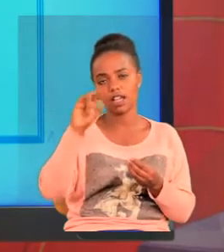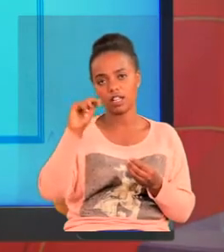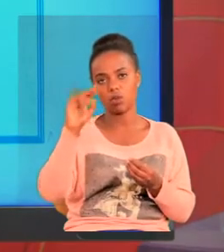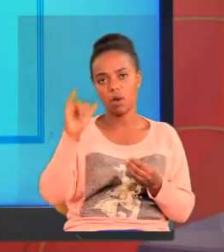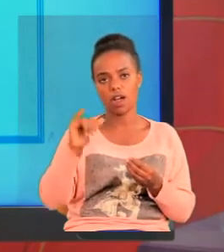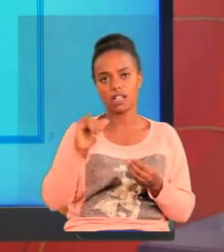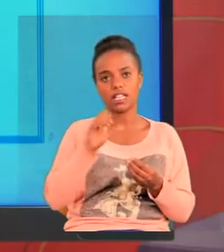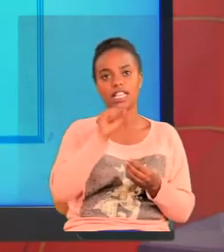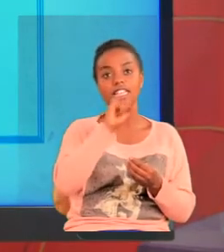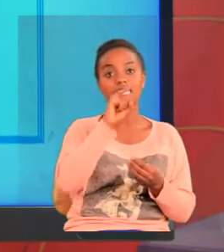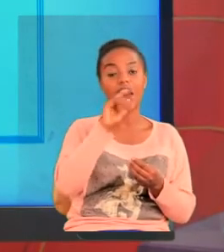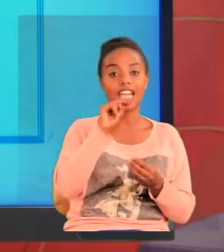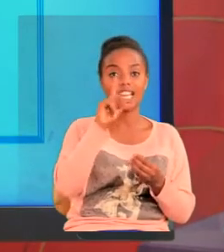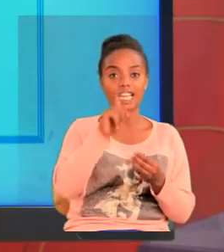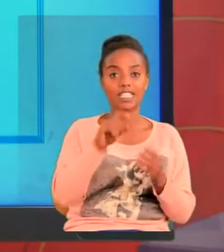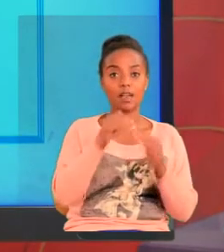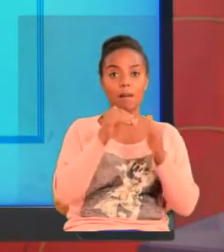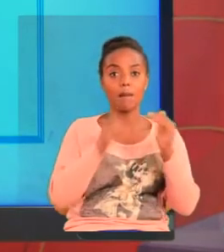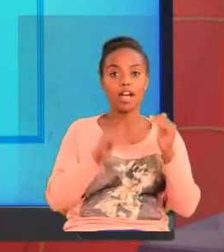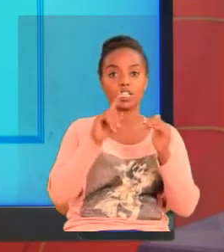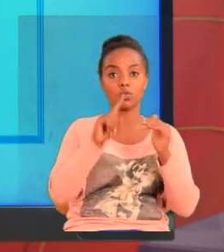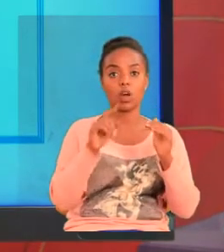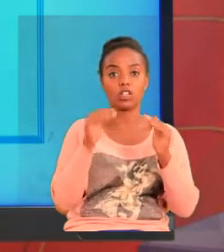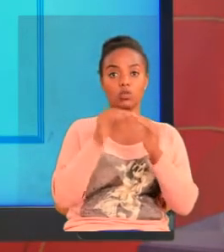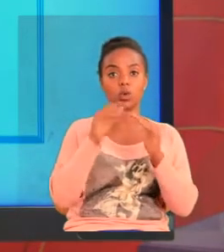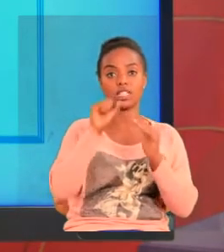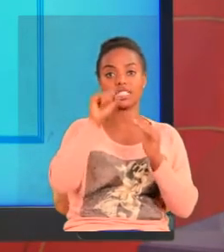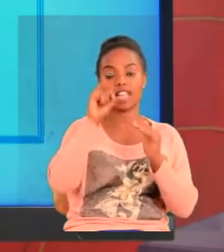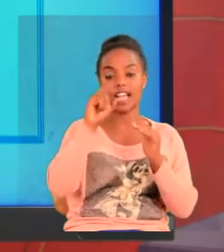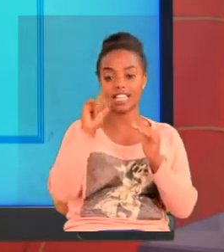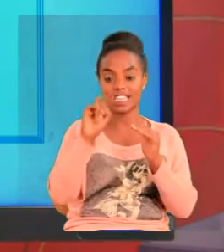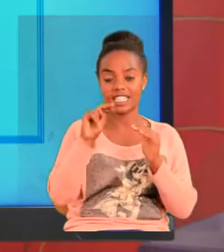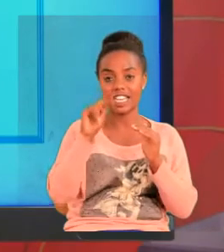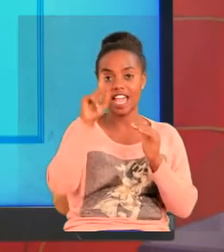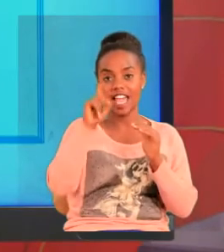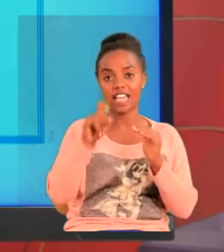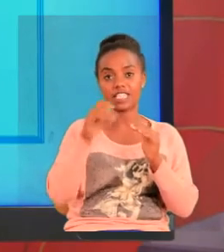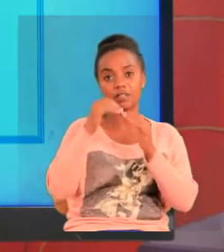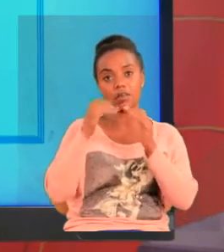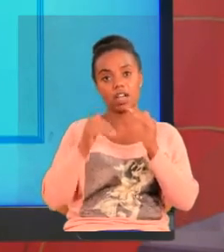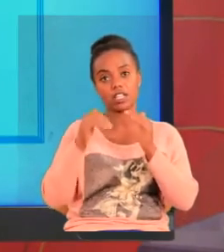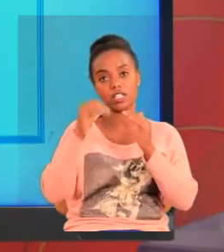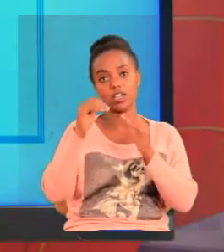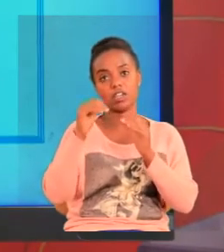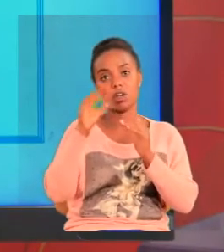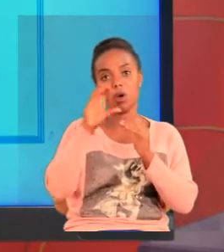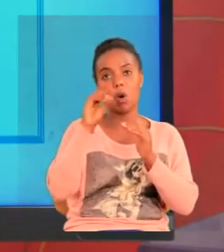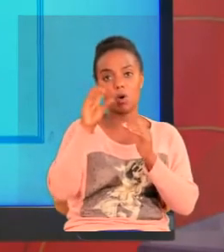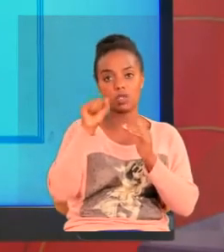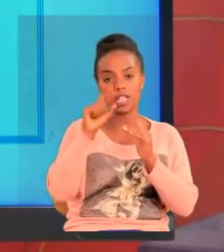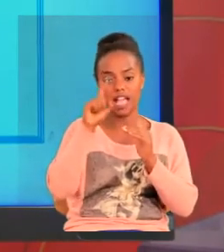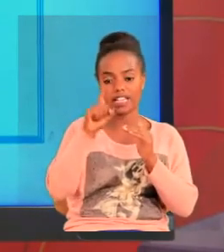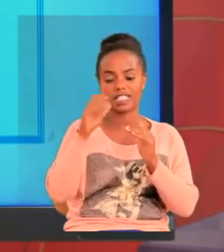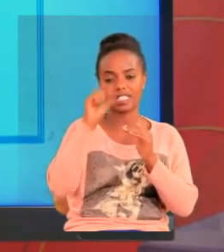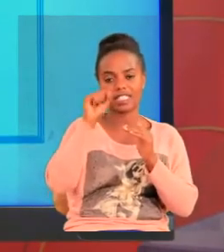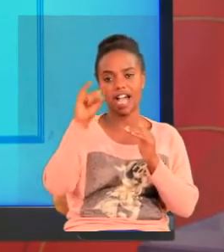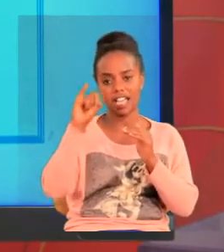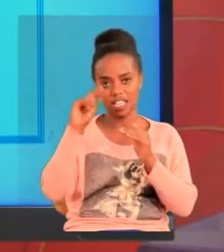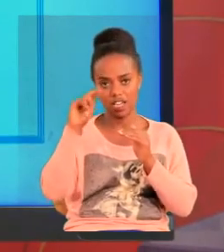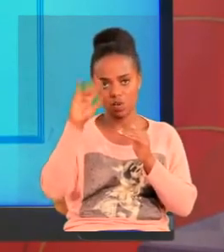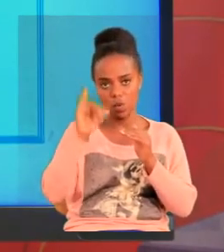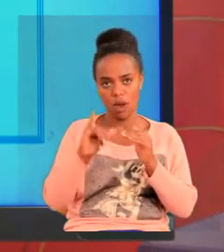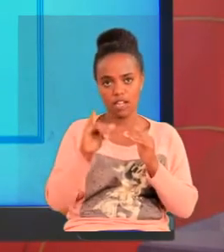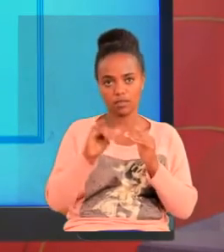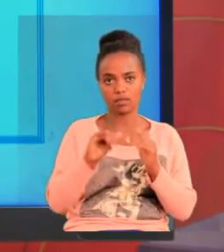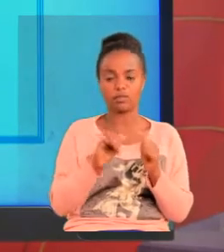x minus y is given by this sin x cos y minus cos x sin y. And for